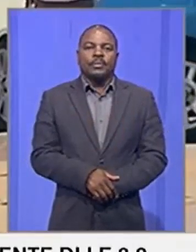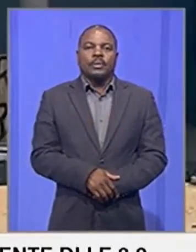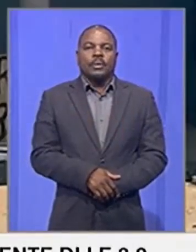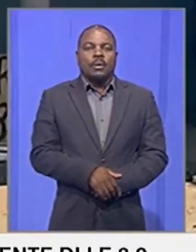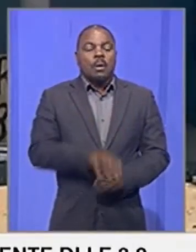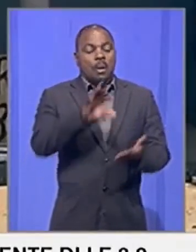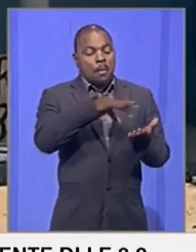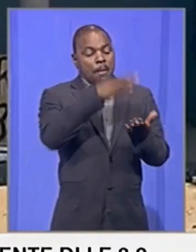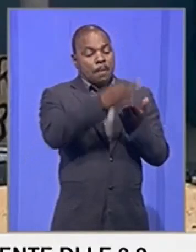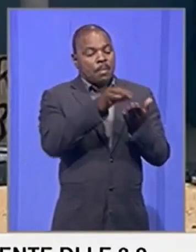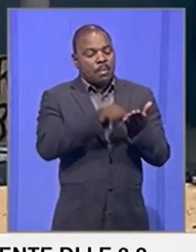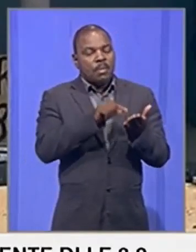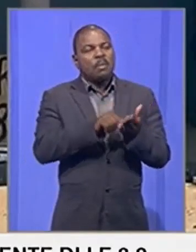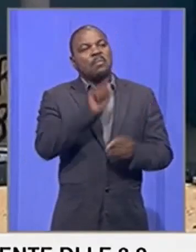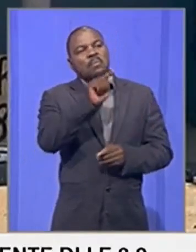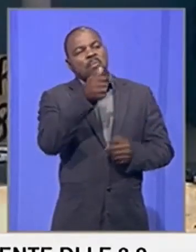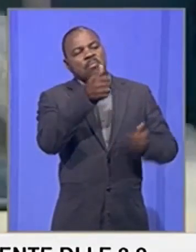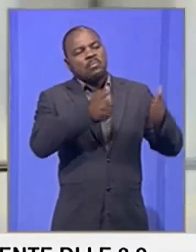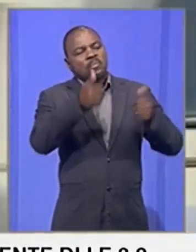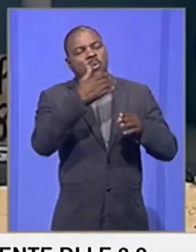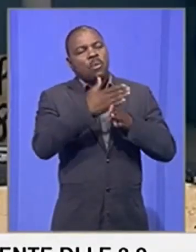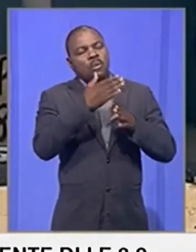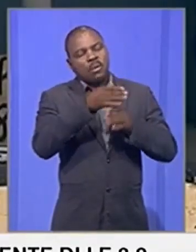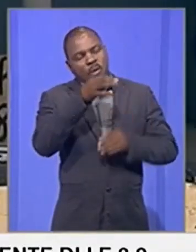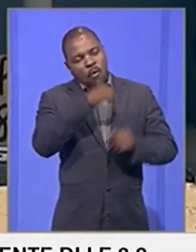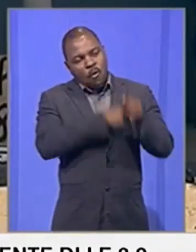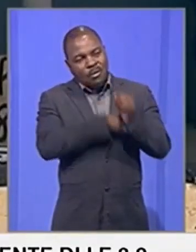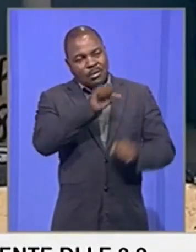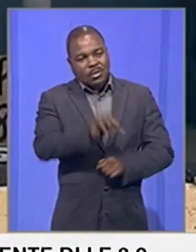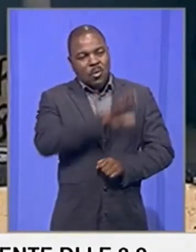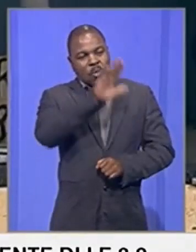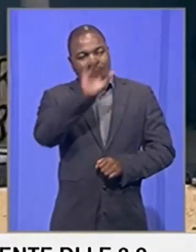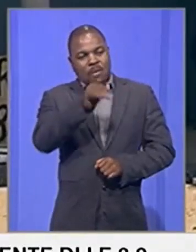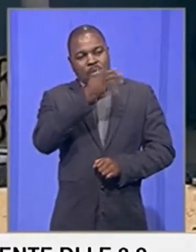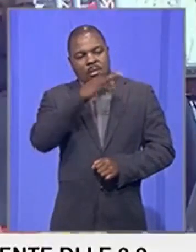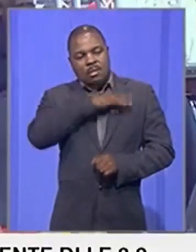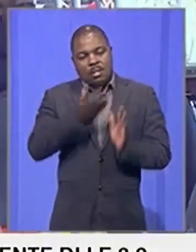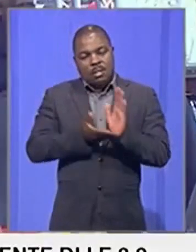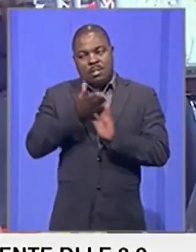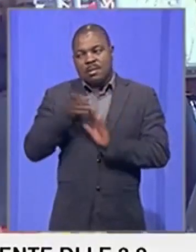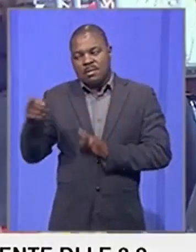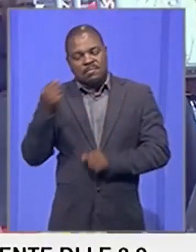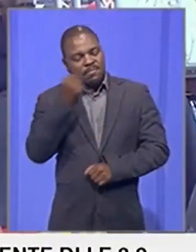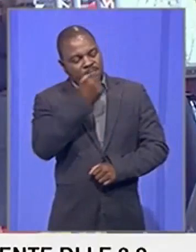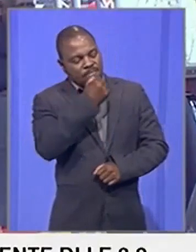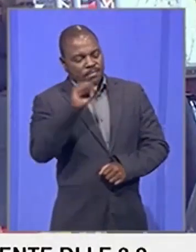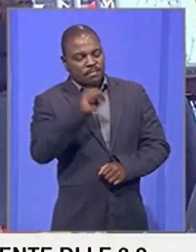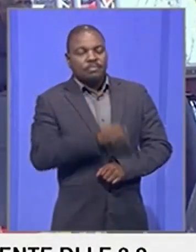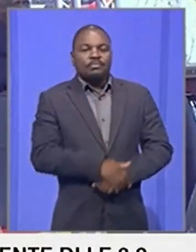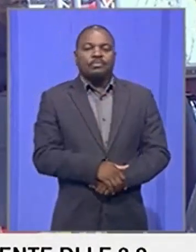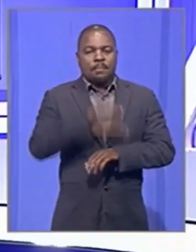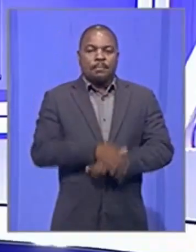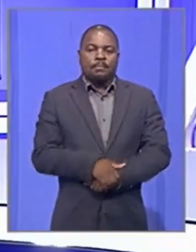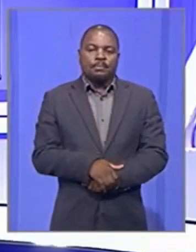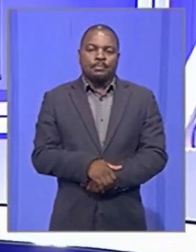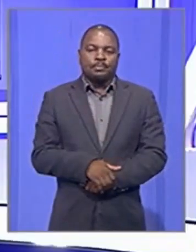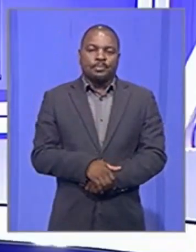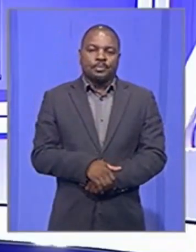Tshisinyo ya go oketsa dituelo tsa batlhankela ba dikantoro tse dikgolo tsa Afrika Borwa ga e amogelesege.